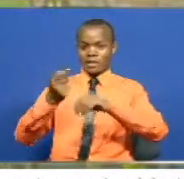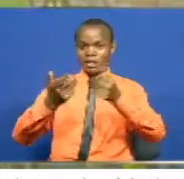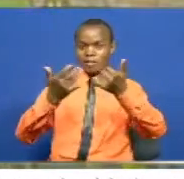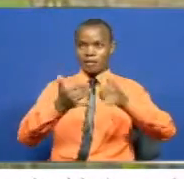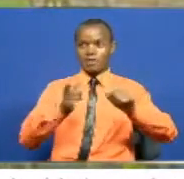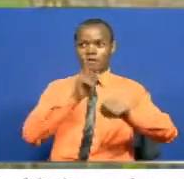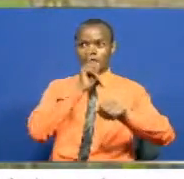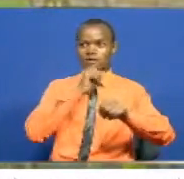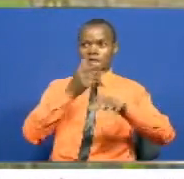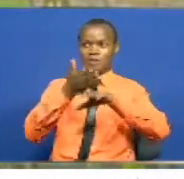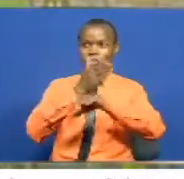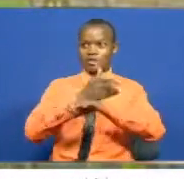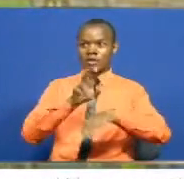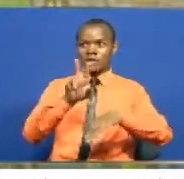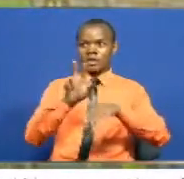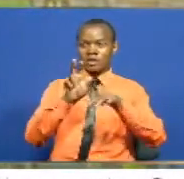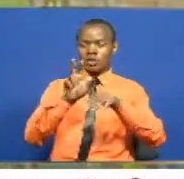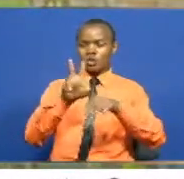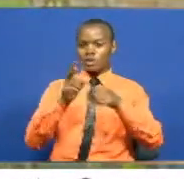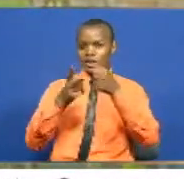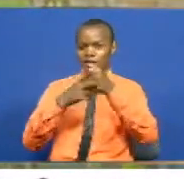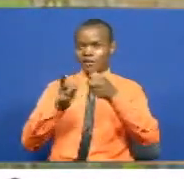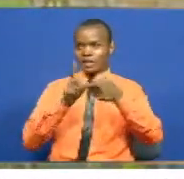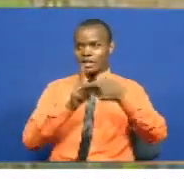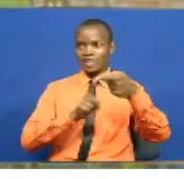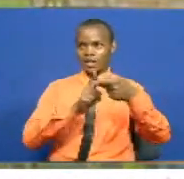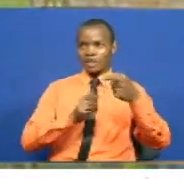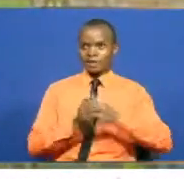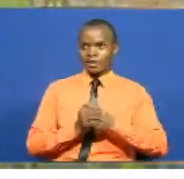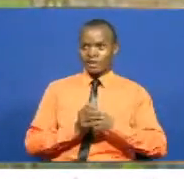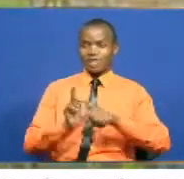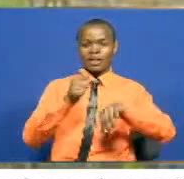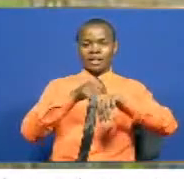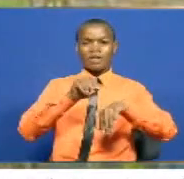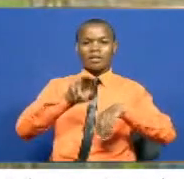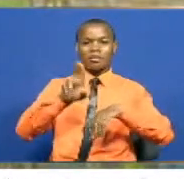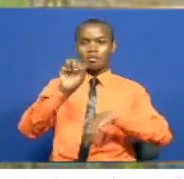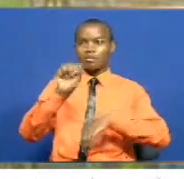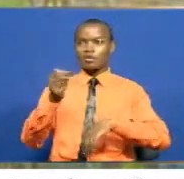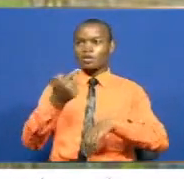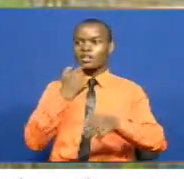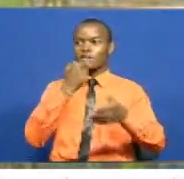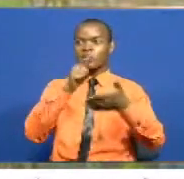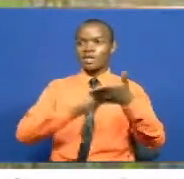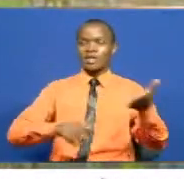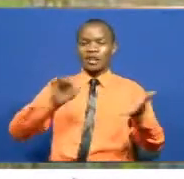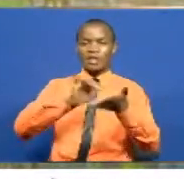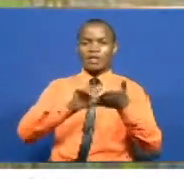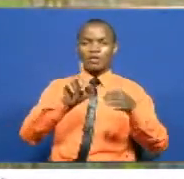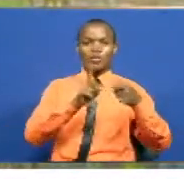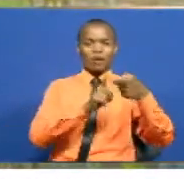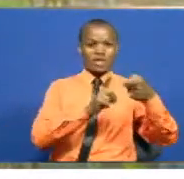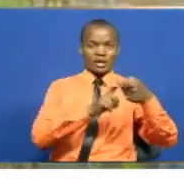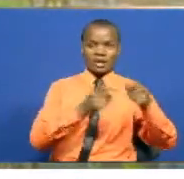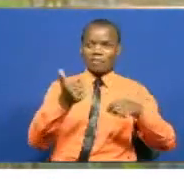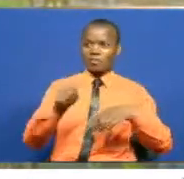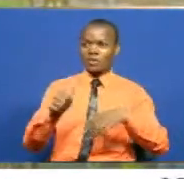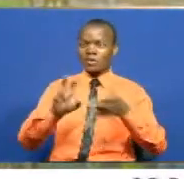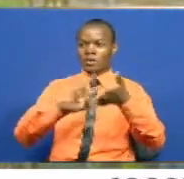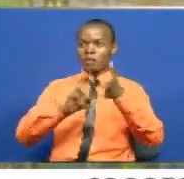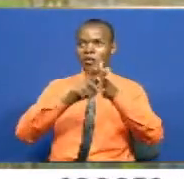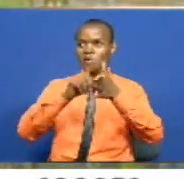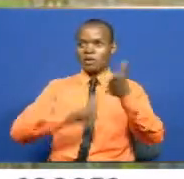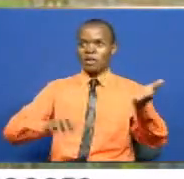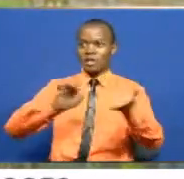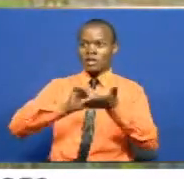know, Basket Championships. 27 years. So you can, when Bush says he was not yet 1 year old, then you can tell